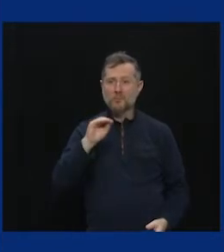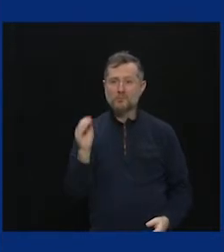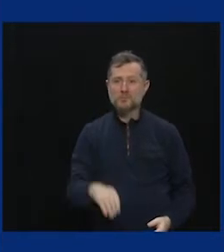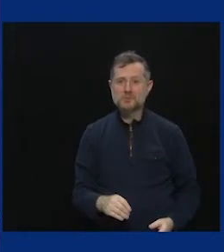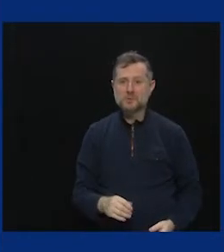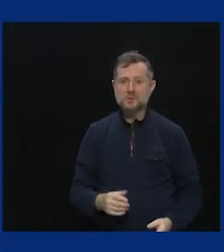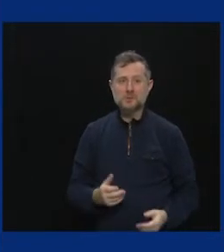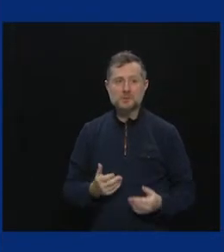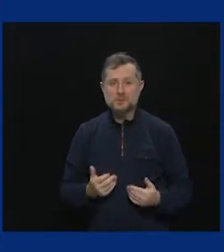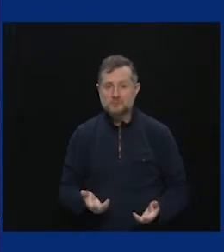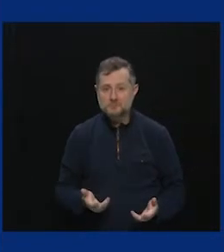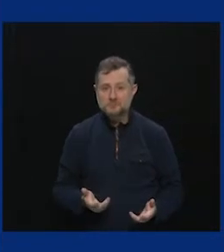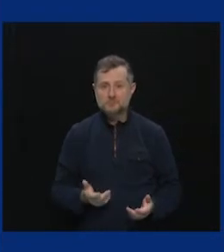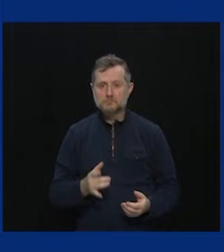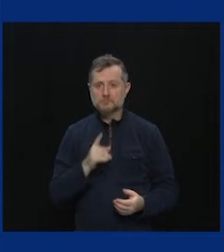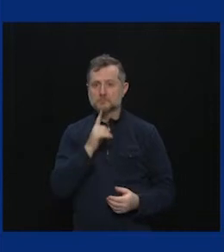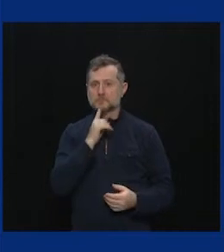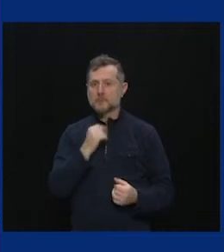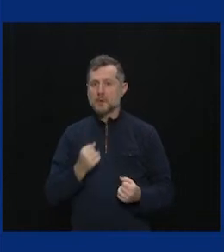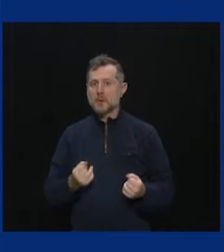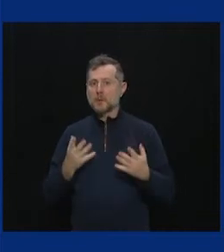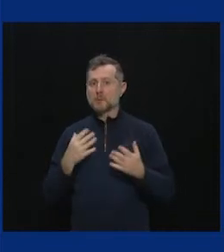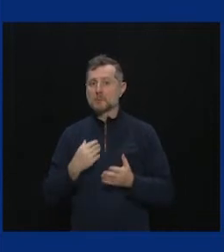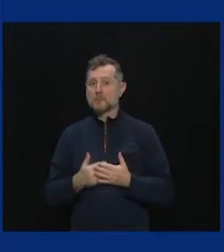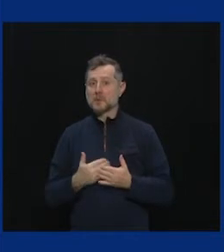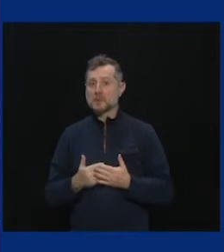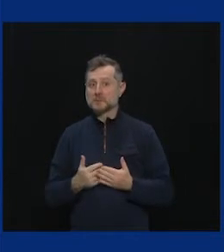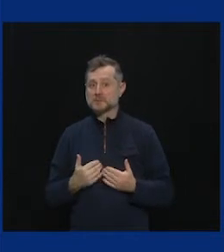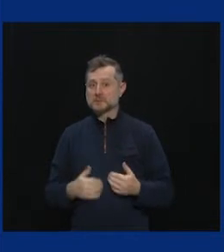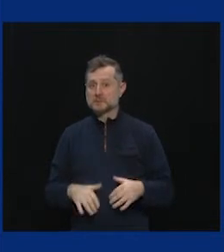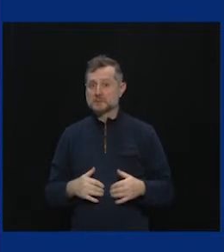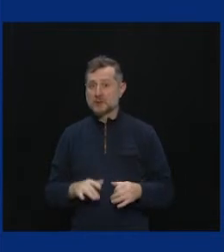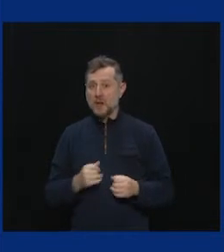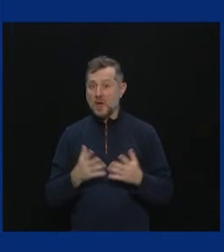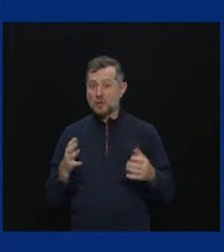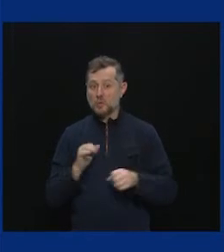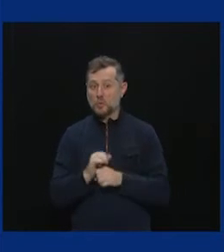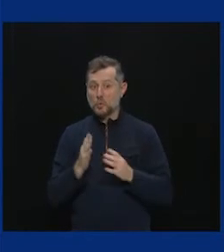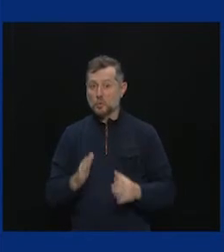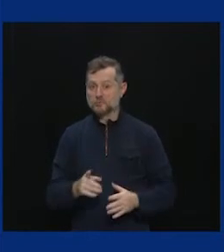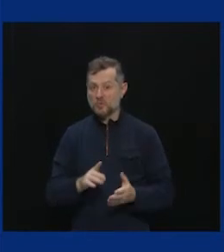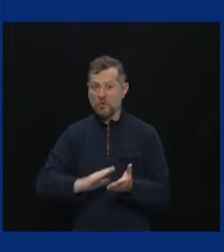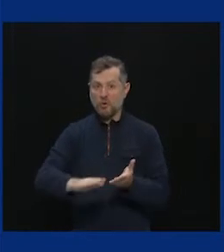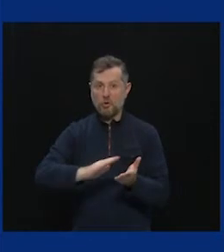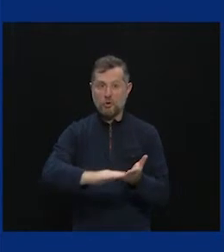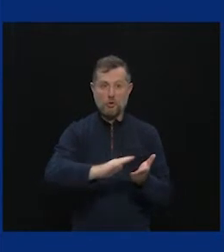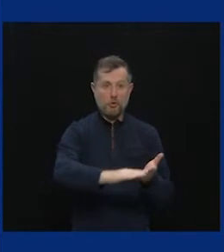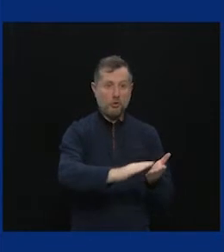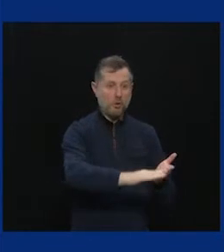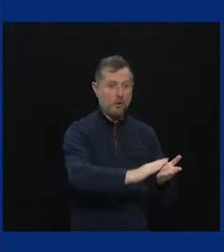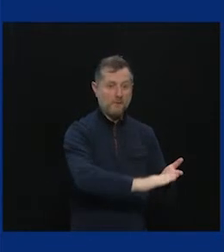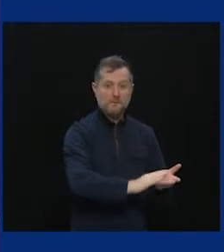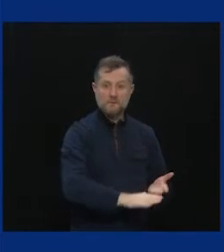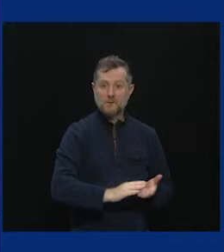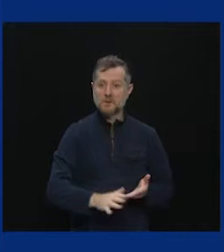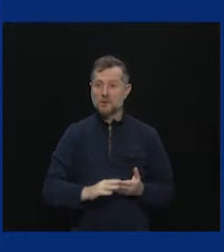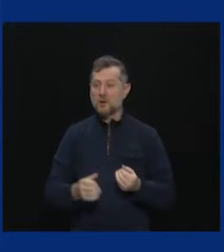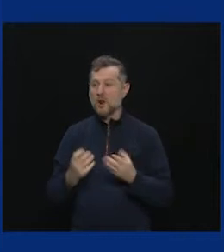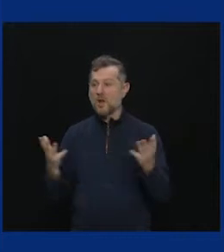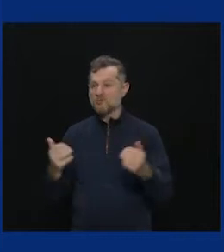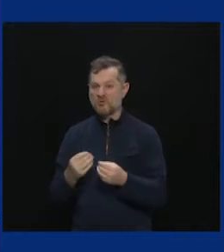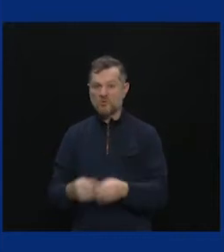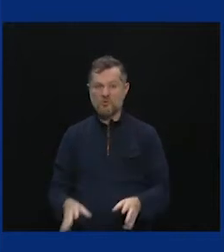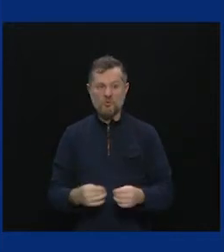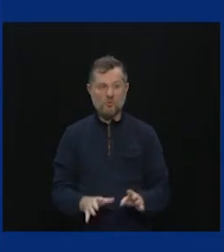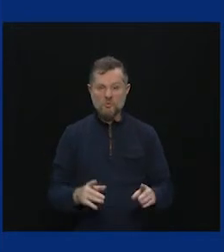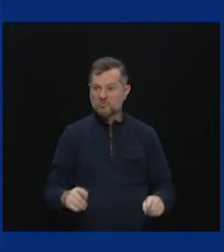much revenue you're down, because that's another topic. But everybody lost something. Tourism in our state, when we're